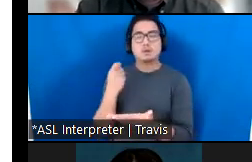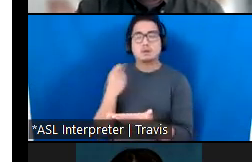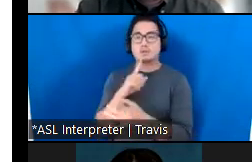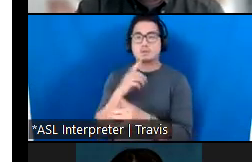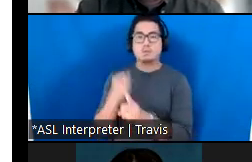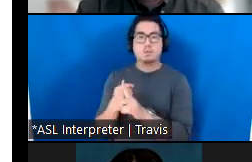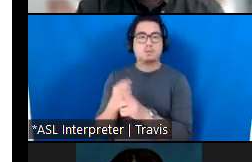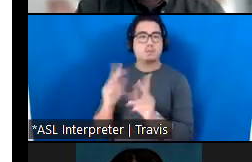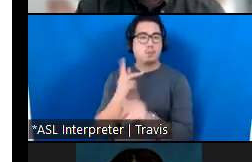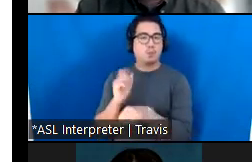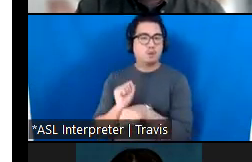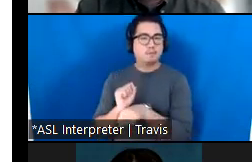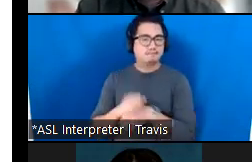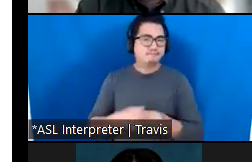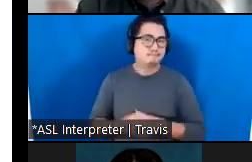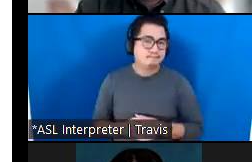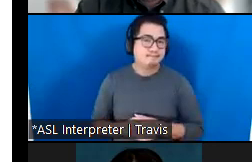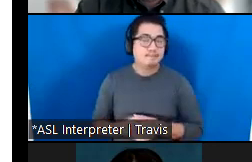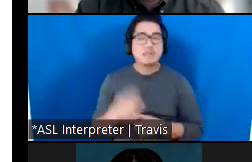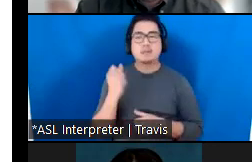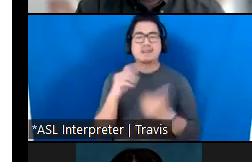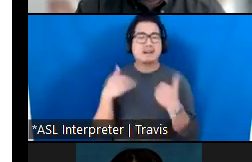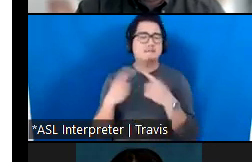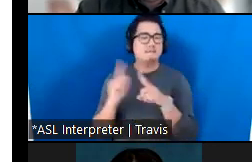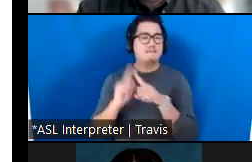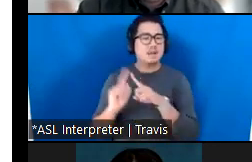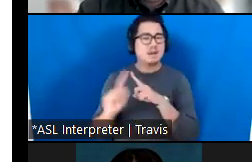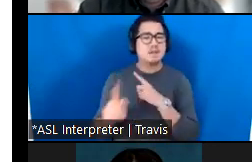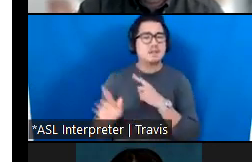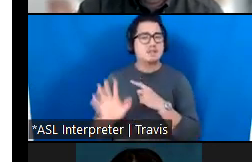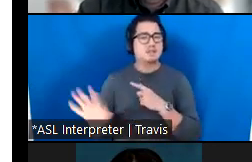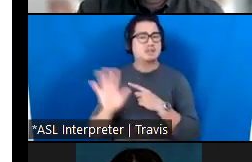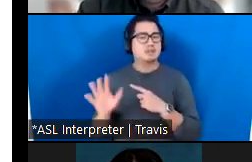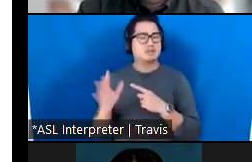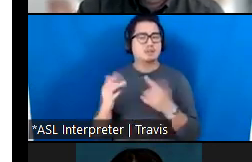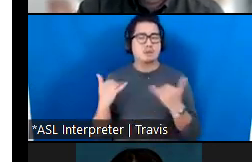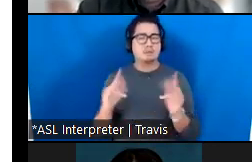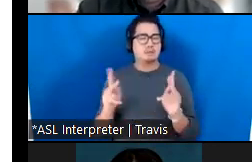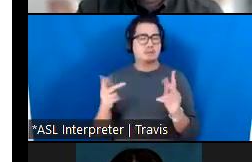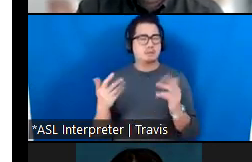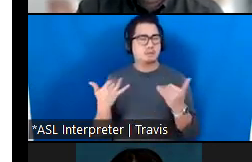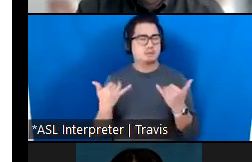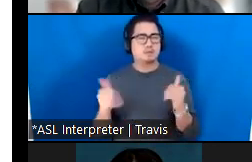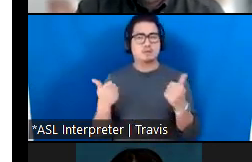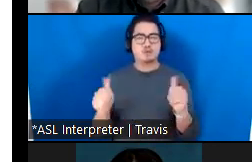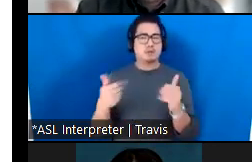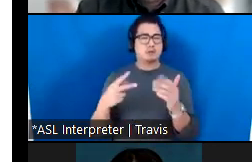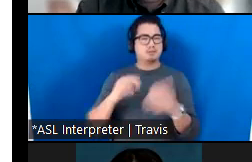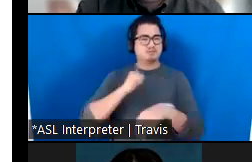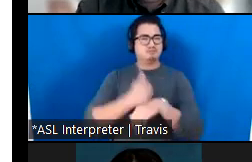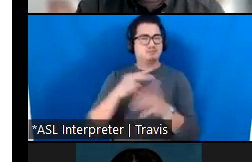really different estimates on this because it's still being defined per se exactly what